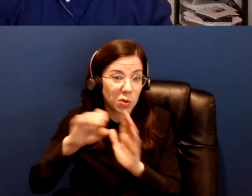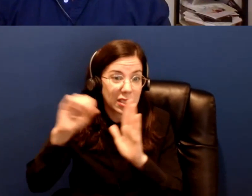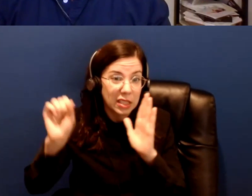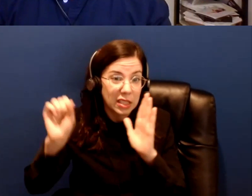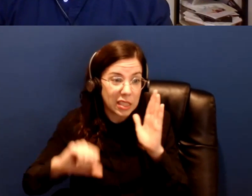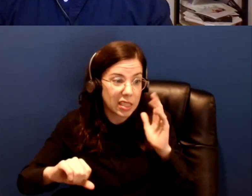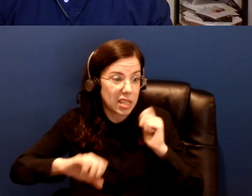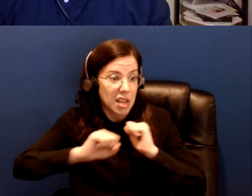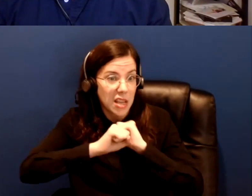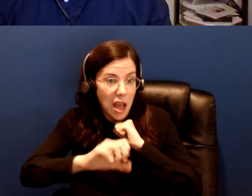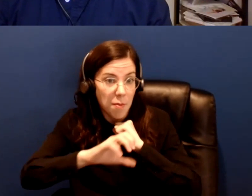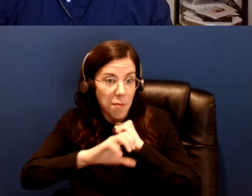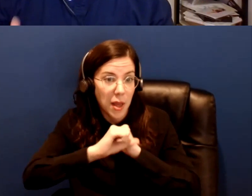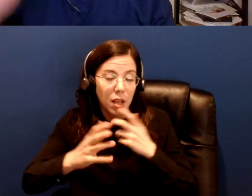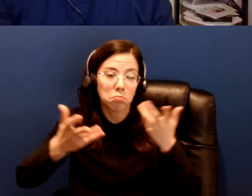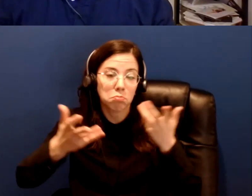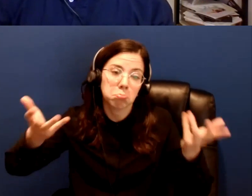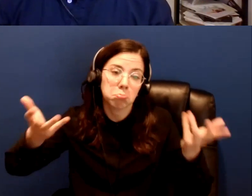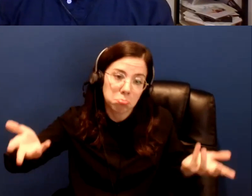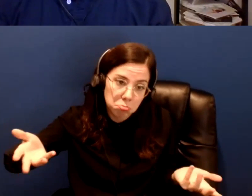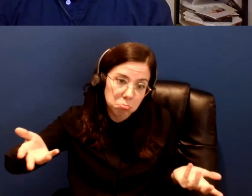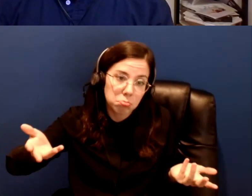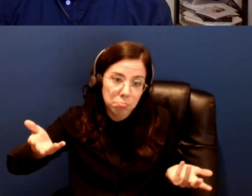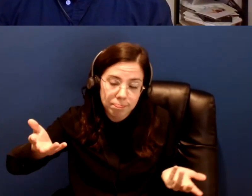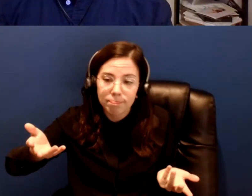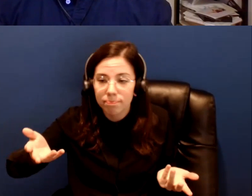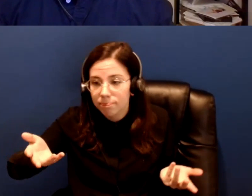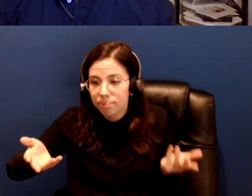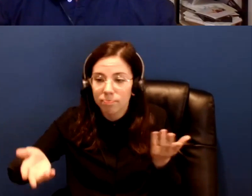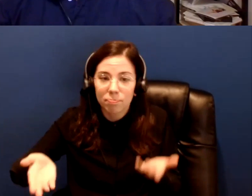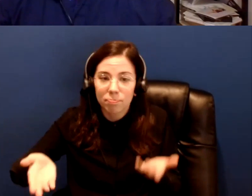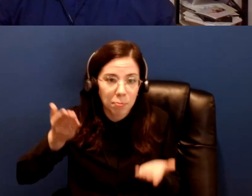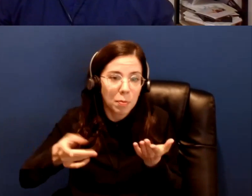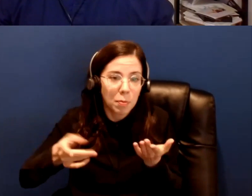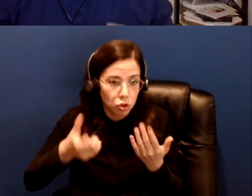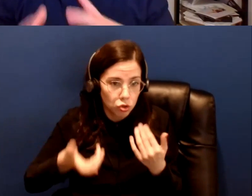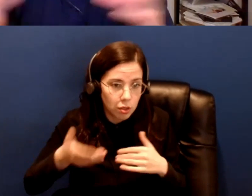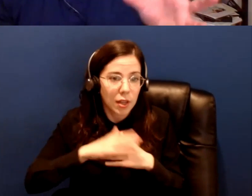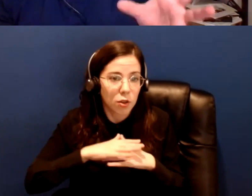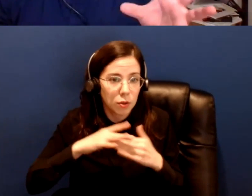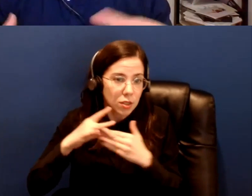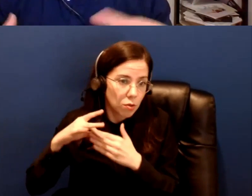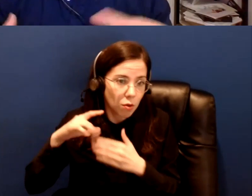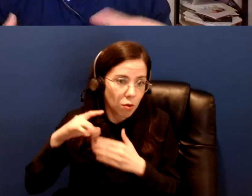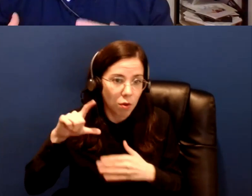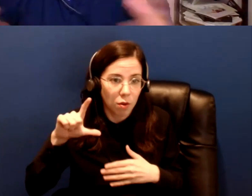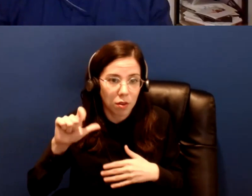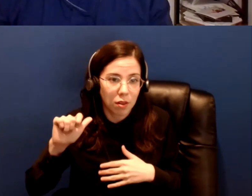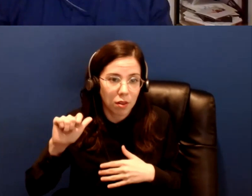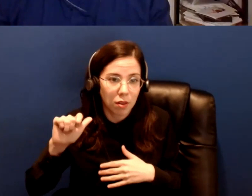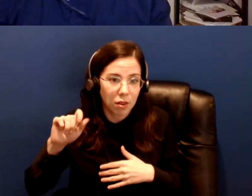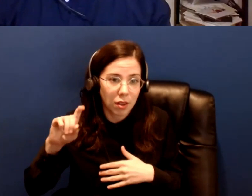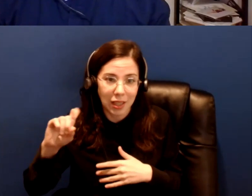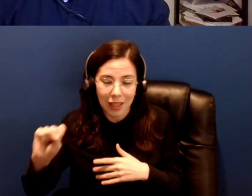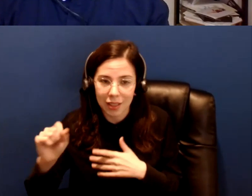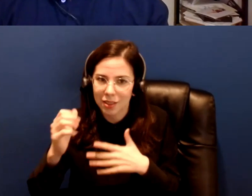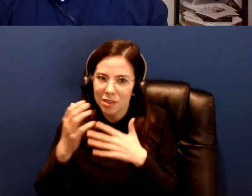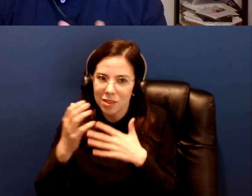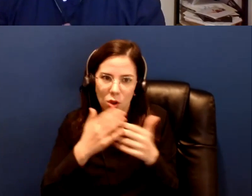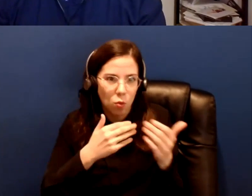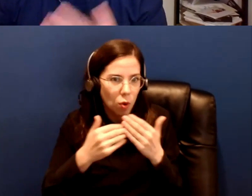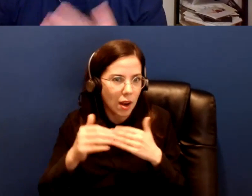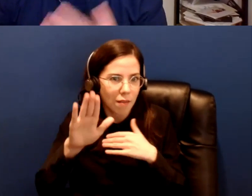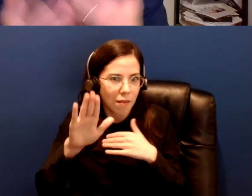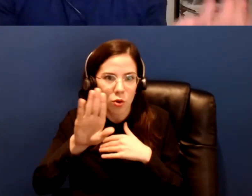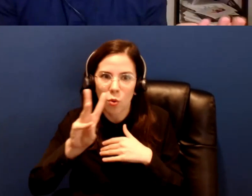campaign-specific level, then you want to sort of increase your leads and have whatever platform it is just a little bit of a wider net,